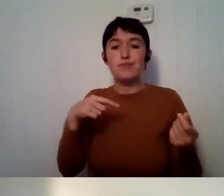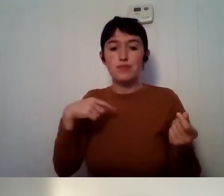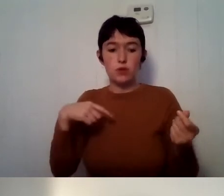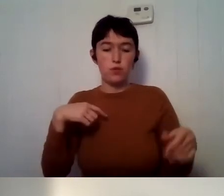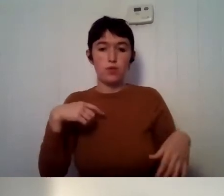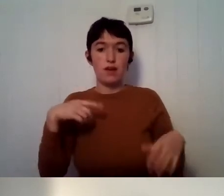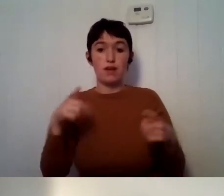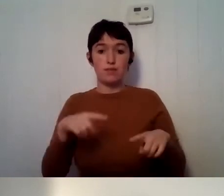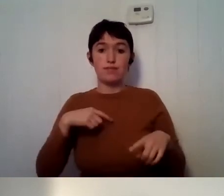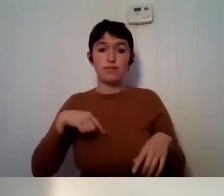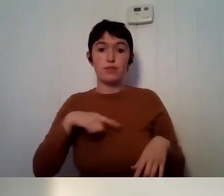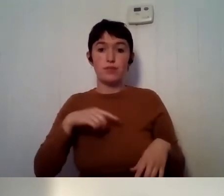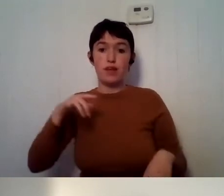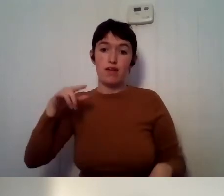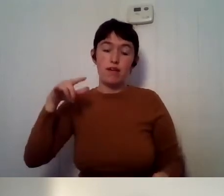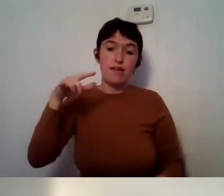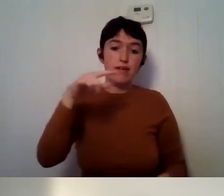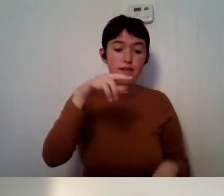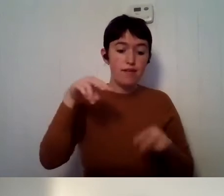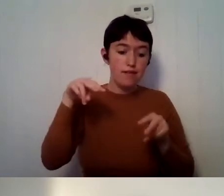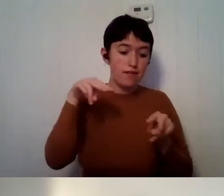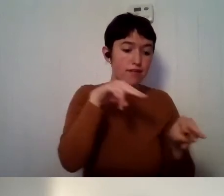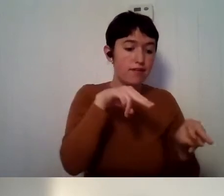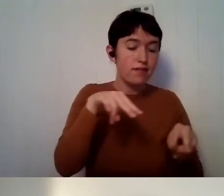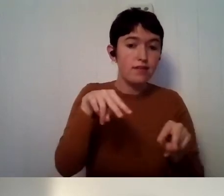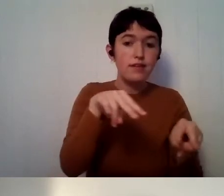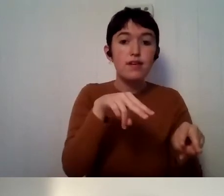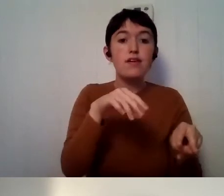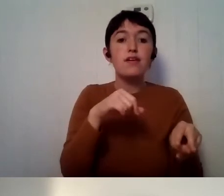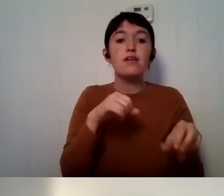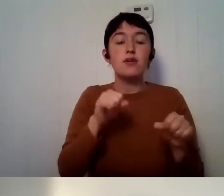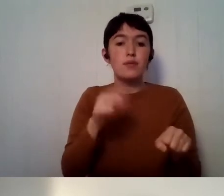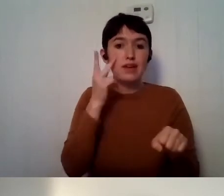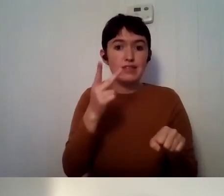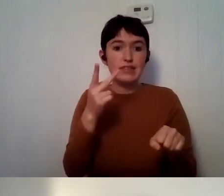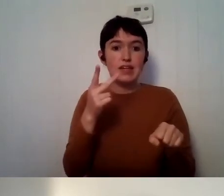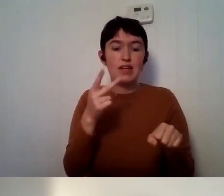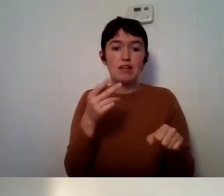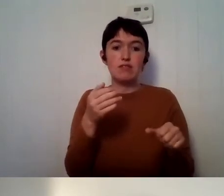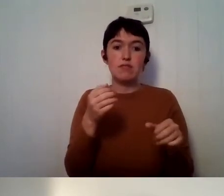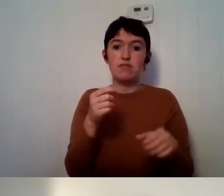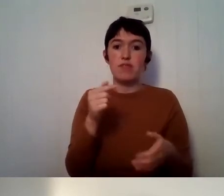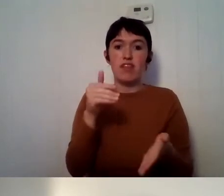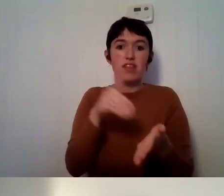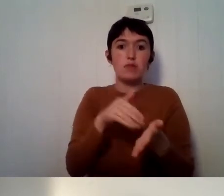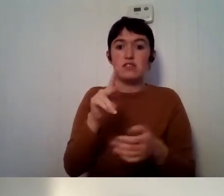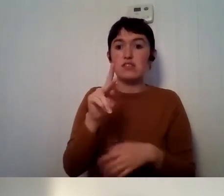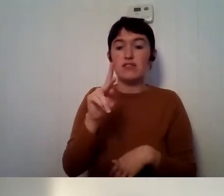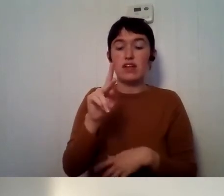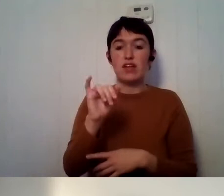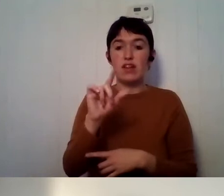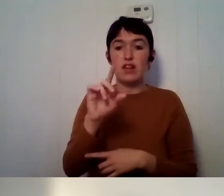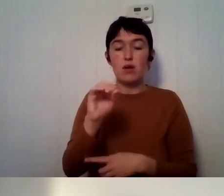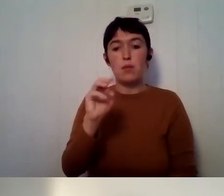Antarctica, as we did with NASA, as you saw in the film, and you look down and you just see thousands of kilometers of ice, and in some places where those